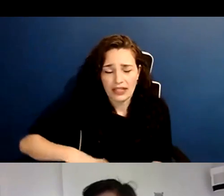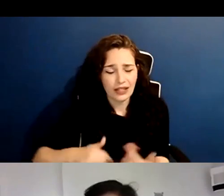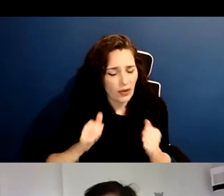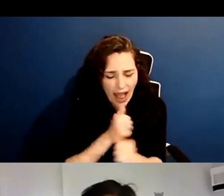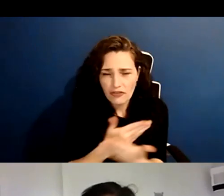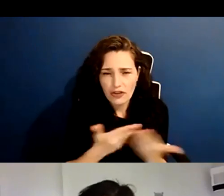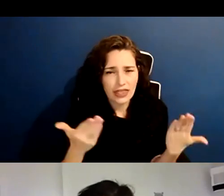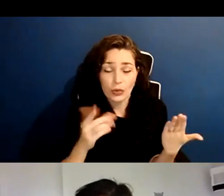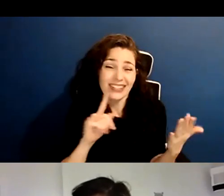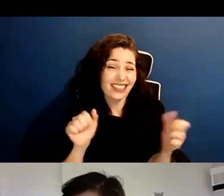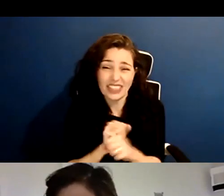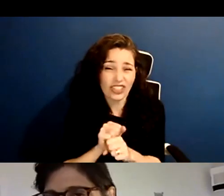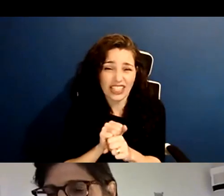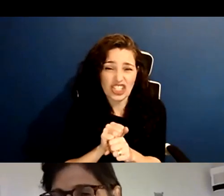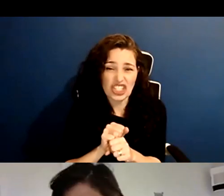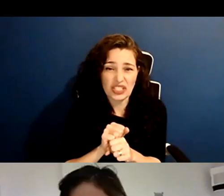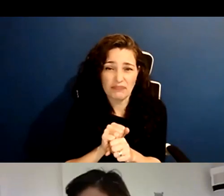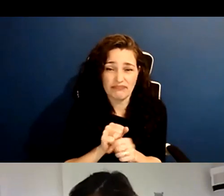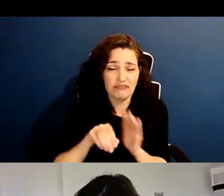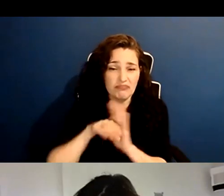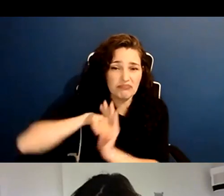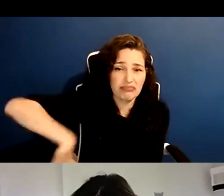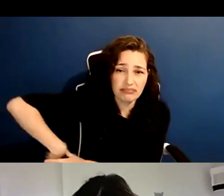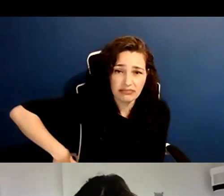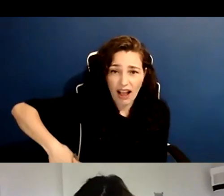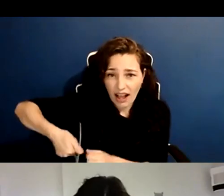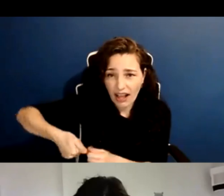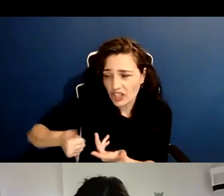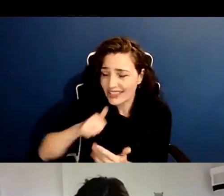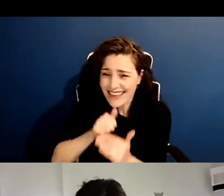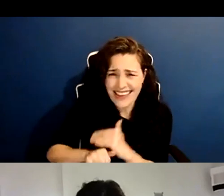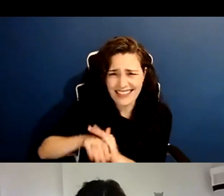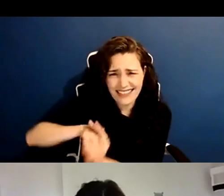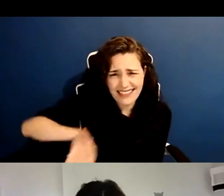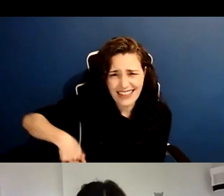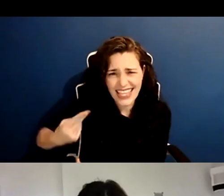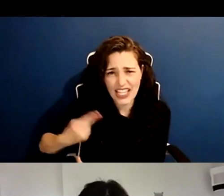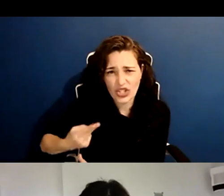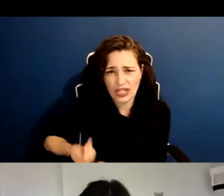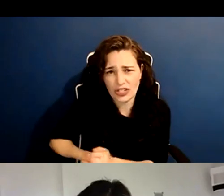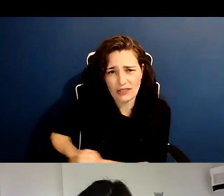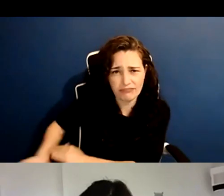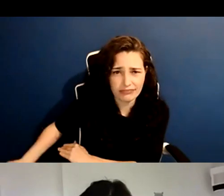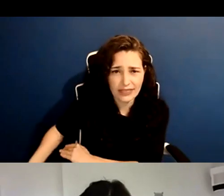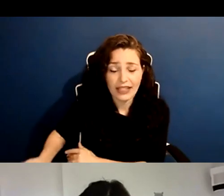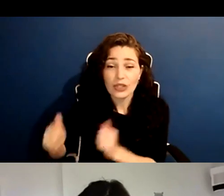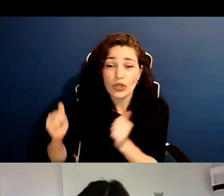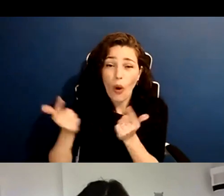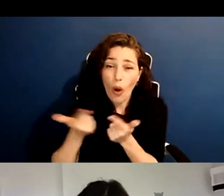It was literally buried underground, you know, the history. And so we had to really struggle